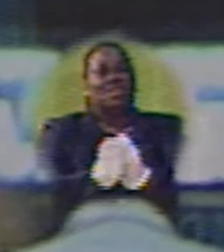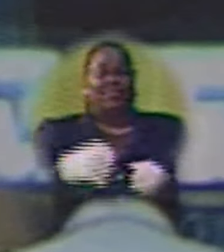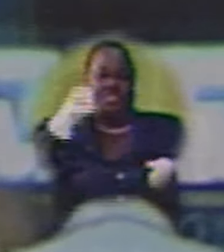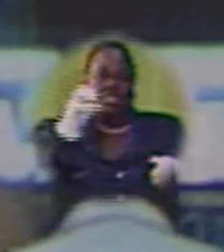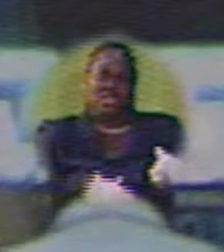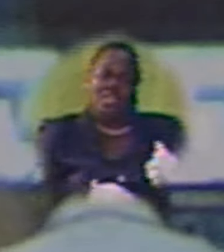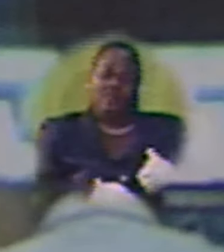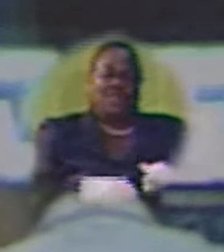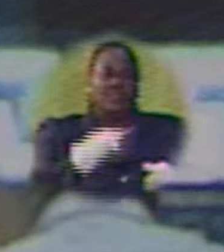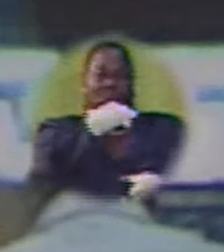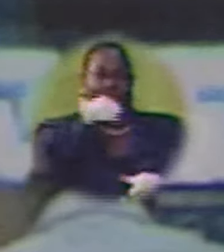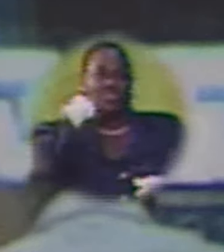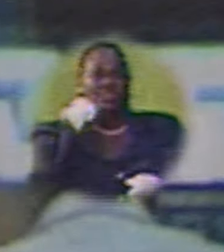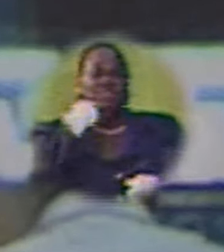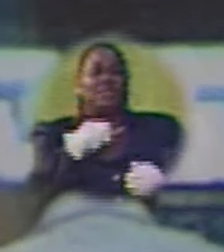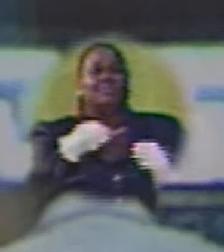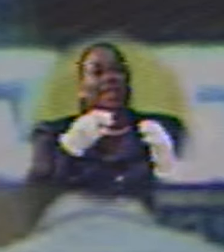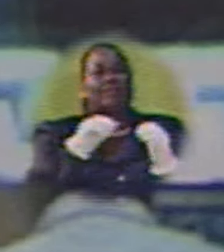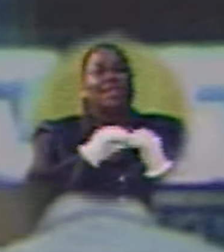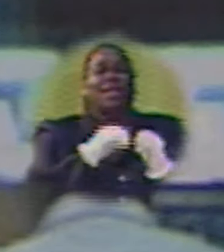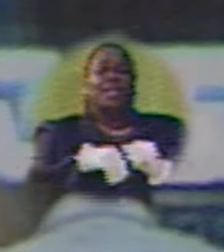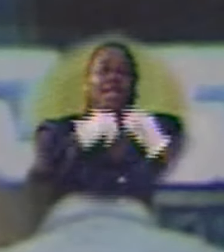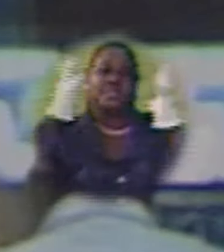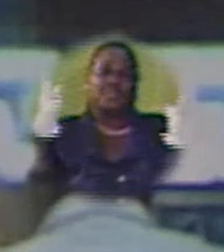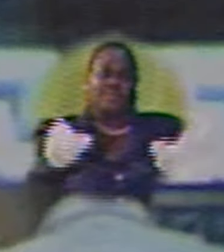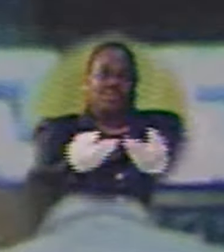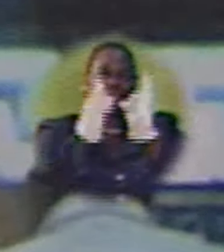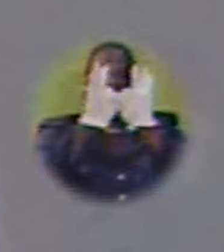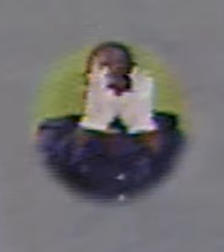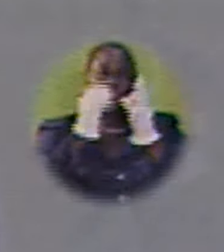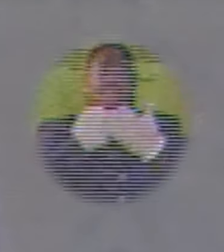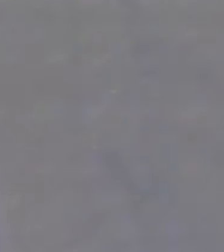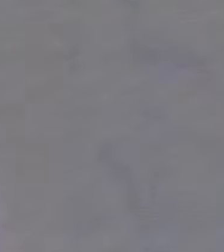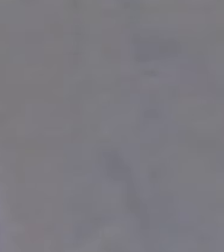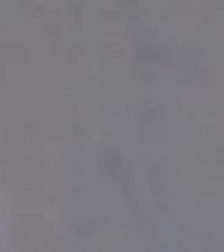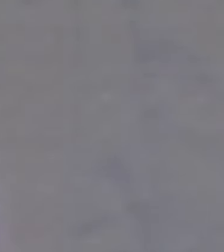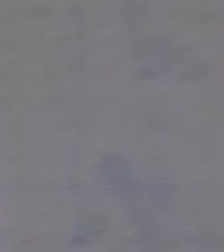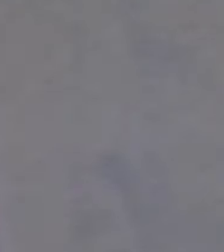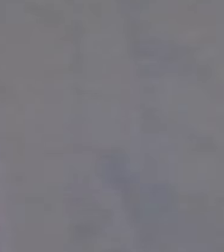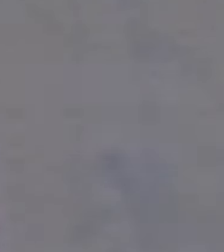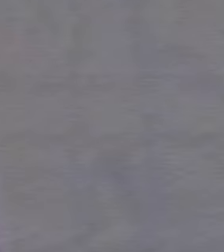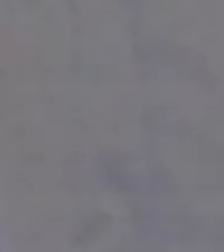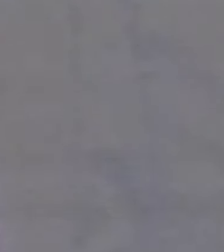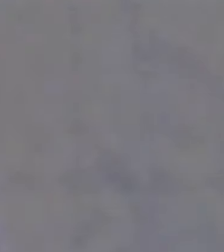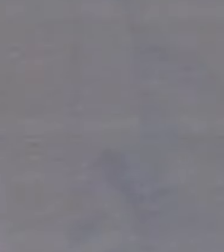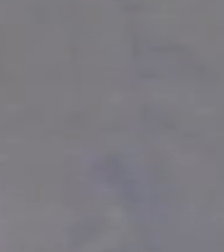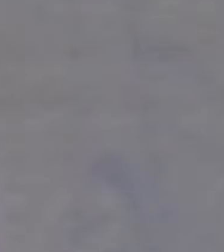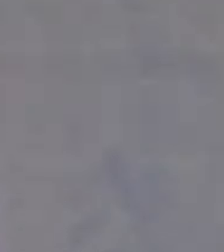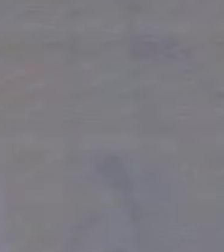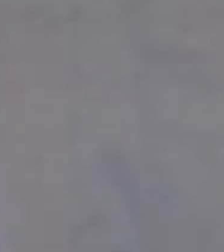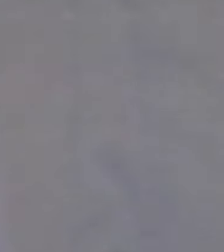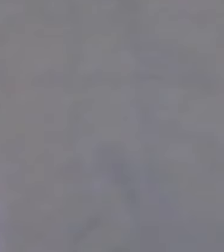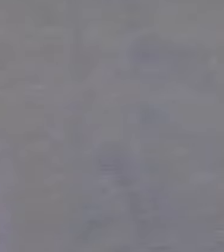agriculture and at the same time highlight its importance. It's a time where Antigua will be given a chance to